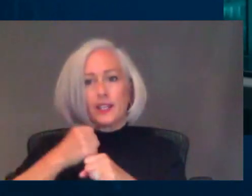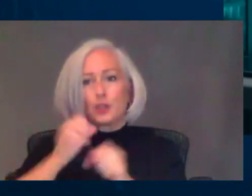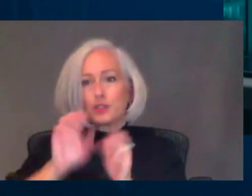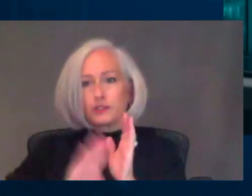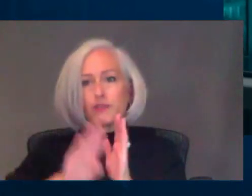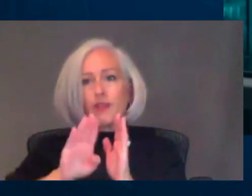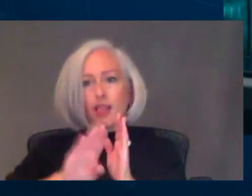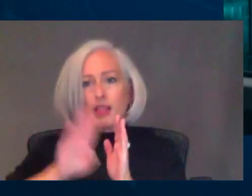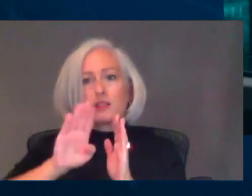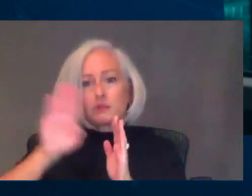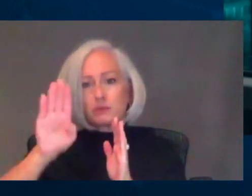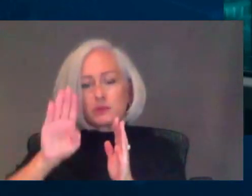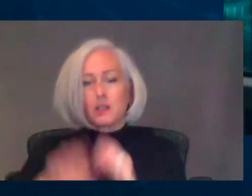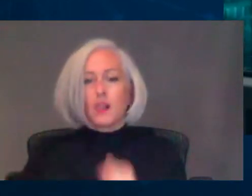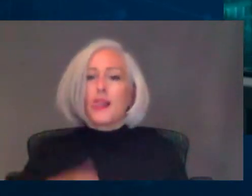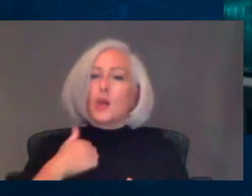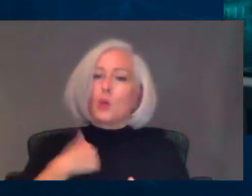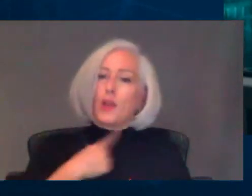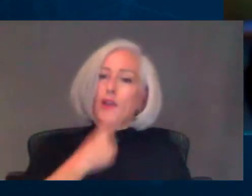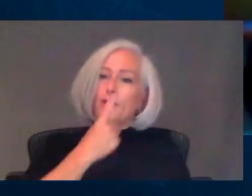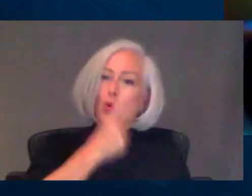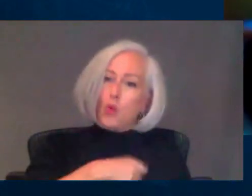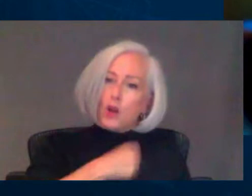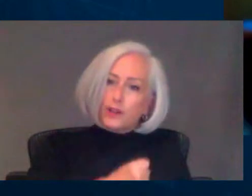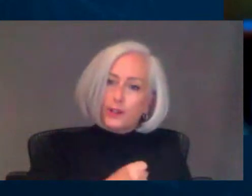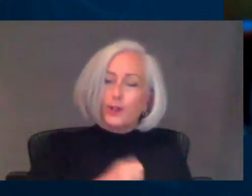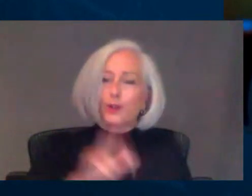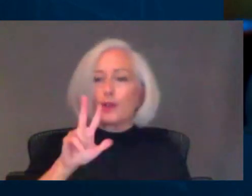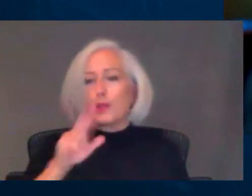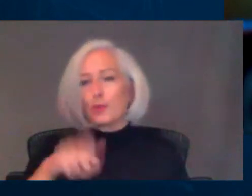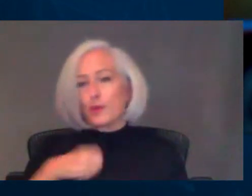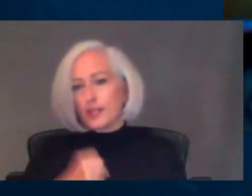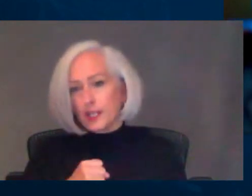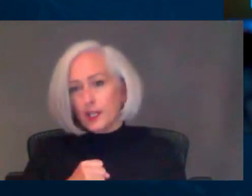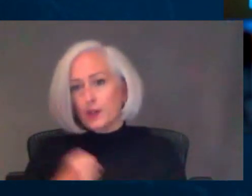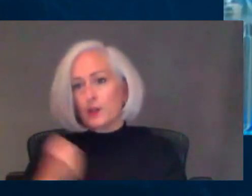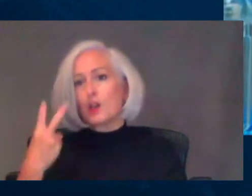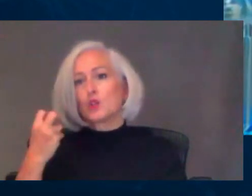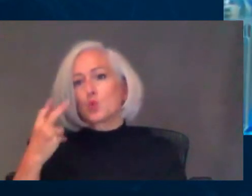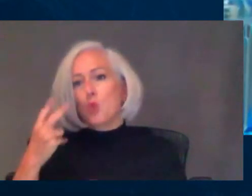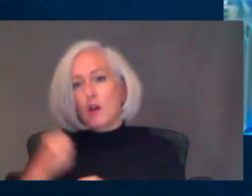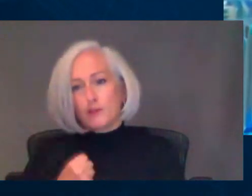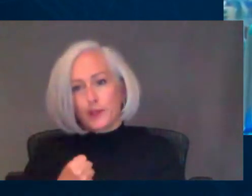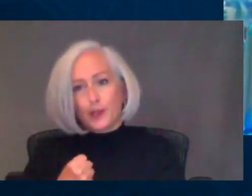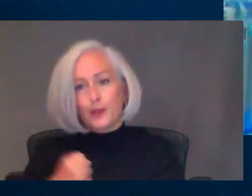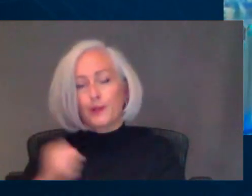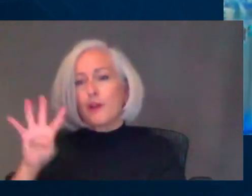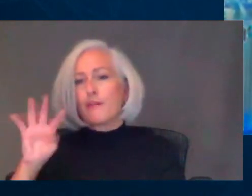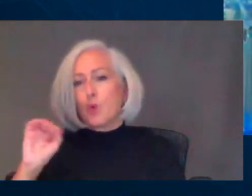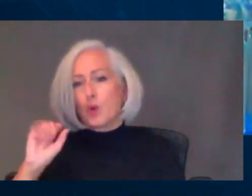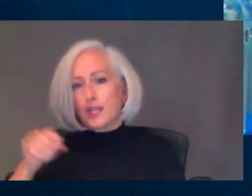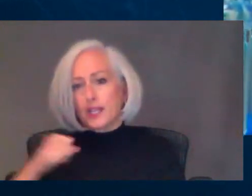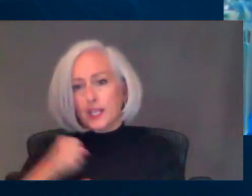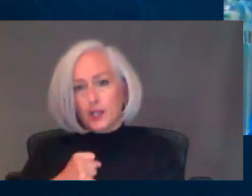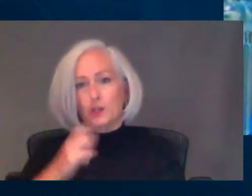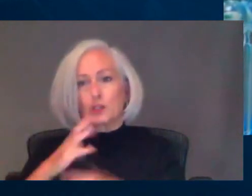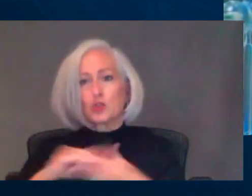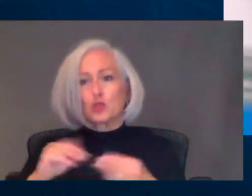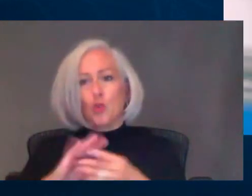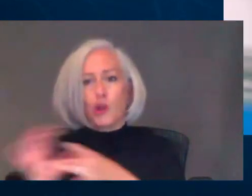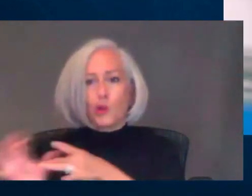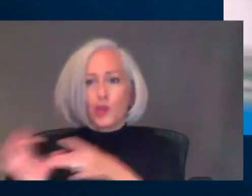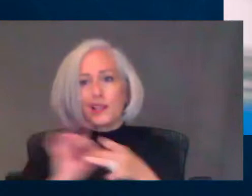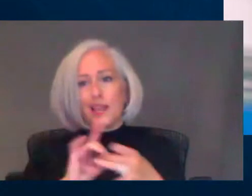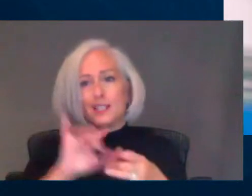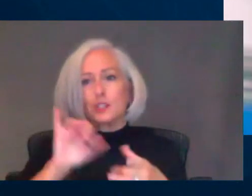I just want people to understand that the antibody treatment is effective, thank goodness, but it all is coming out